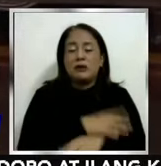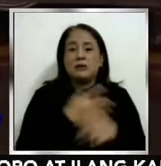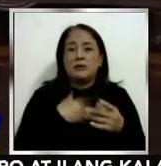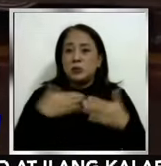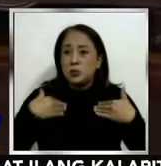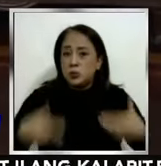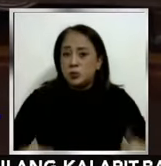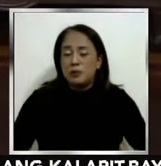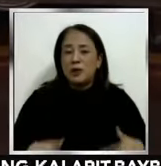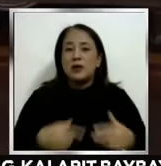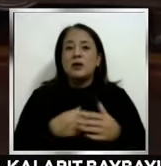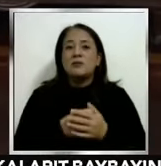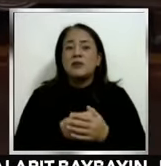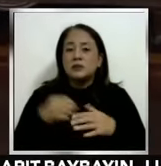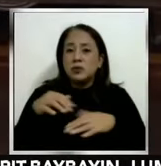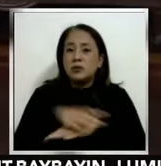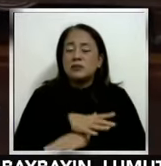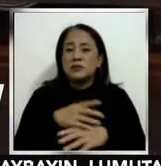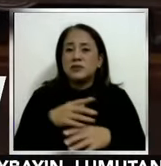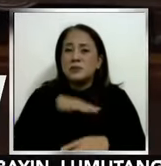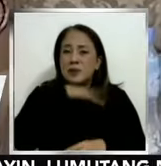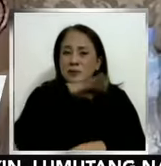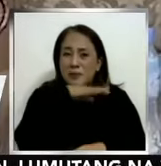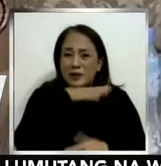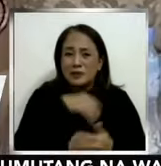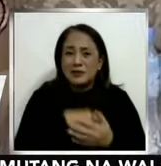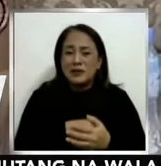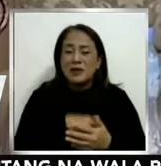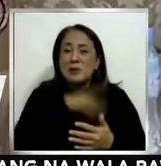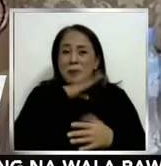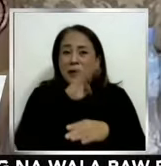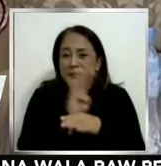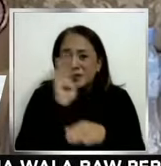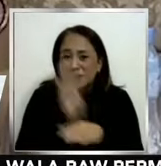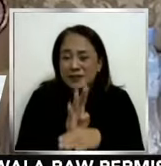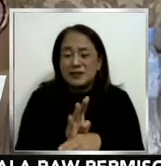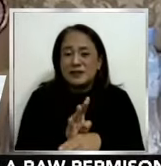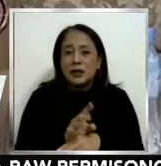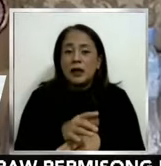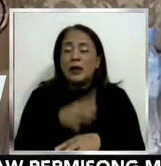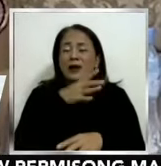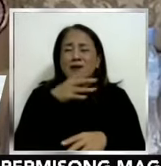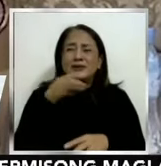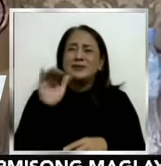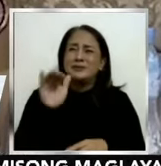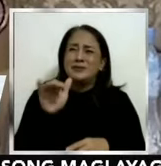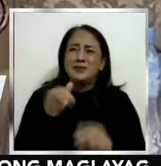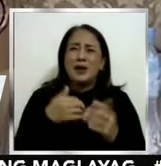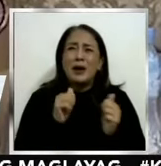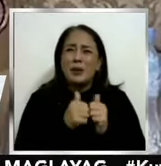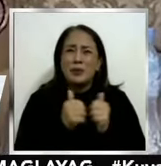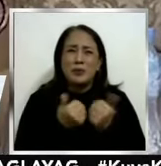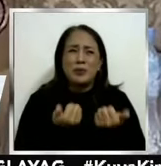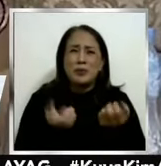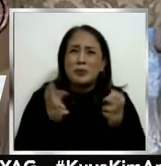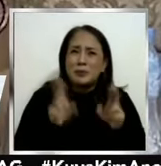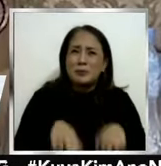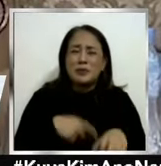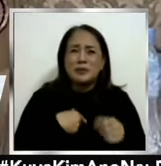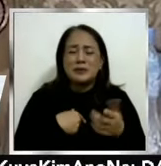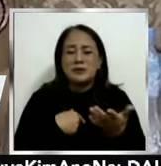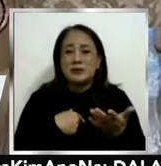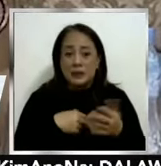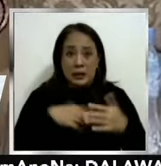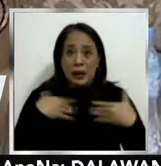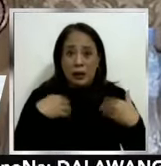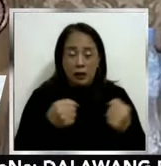pigs. Harm to the hog industry. The farmers are crying, why will we kill this? This is such a healthy pig. There's no